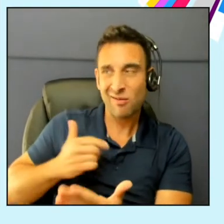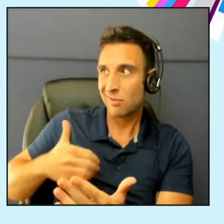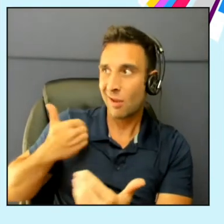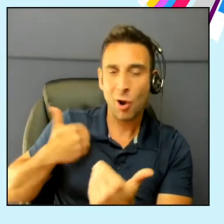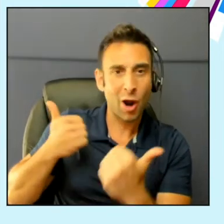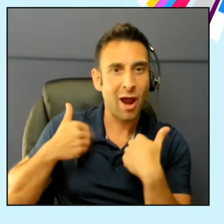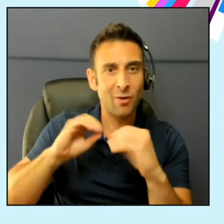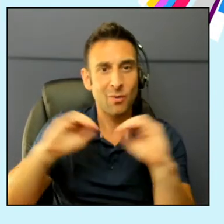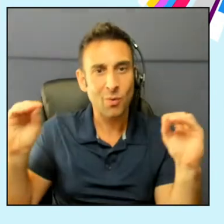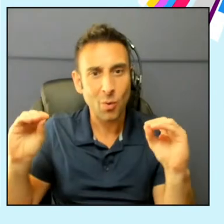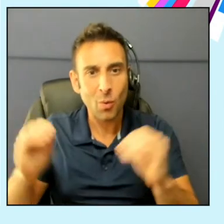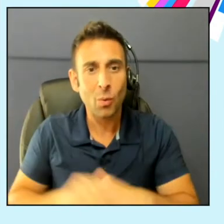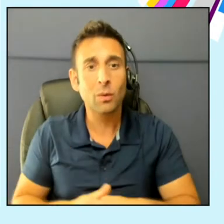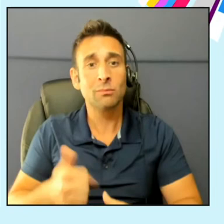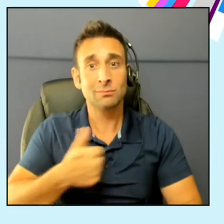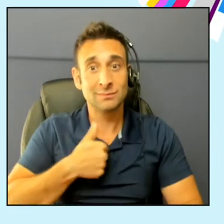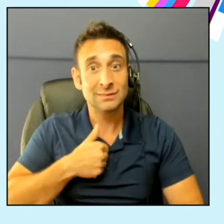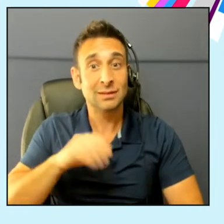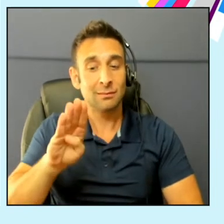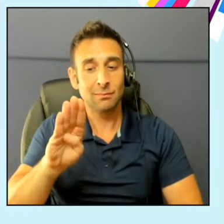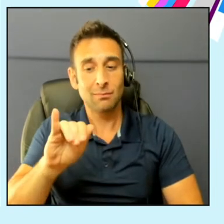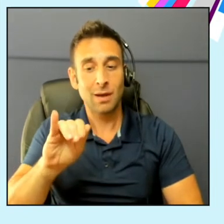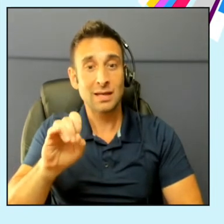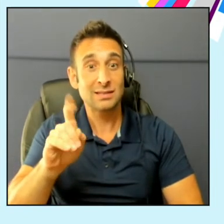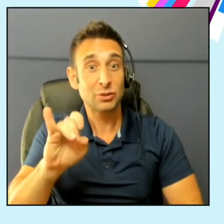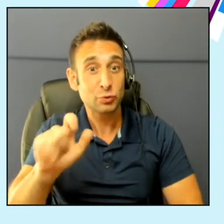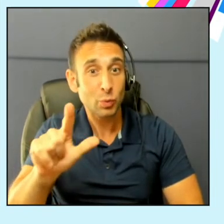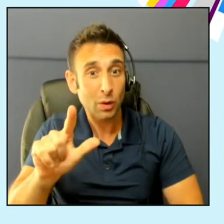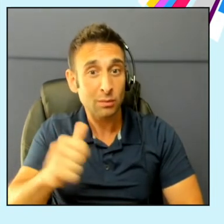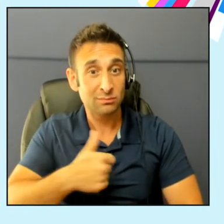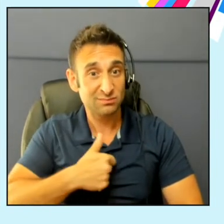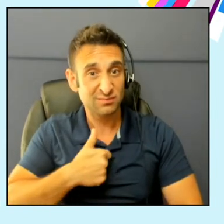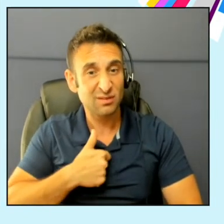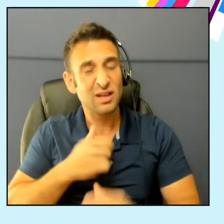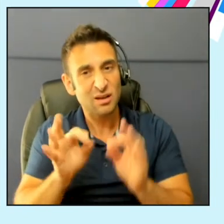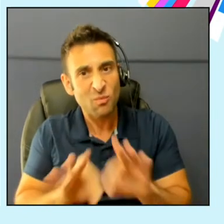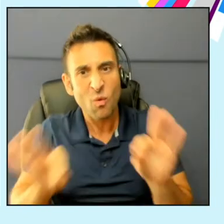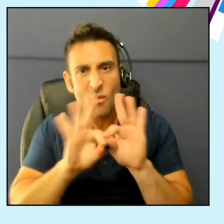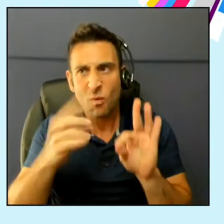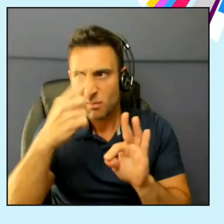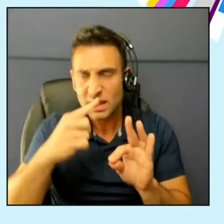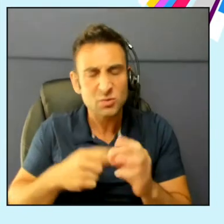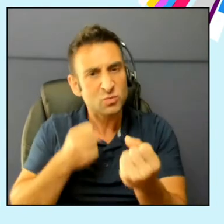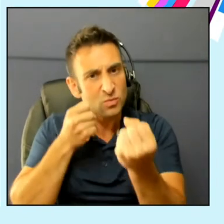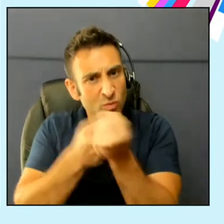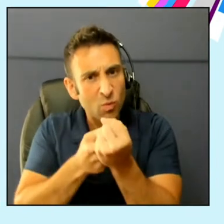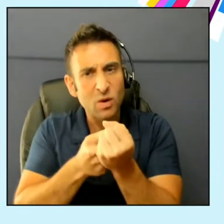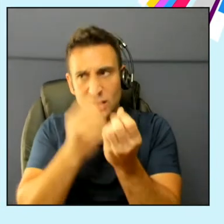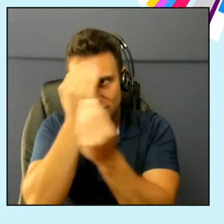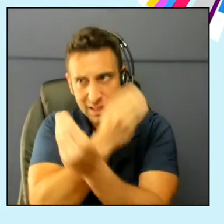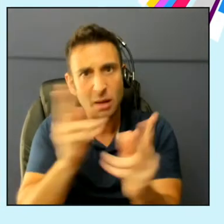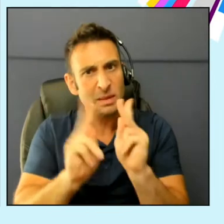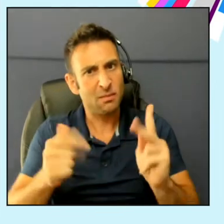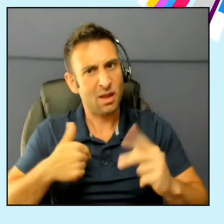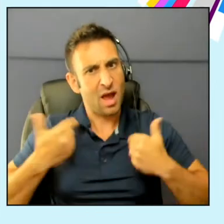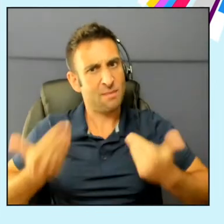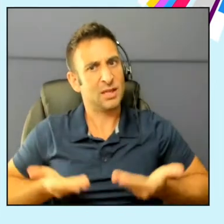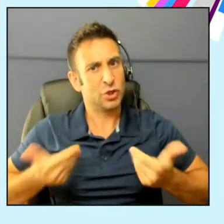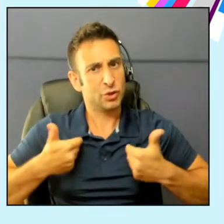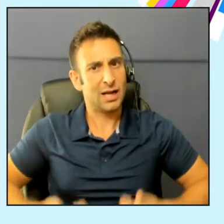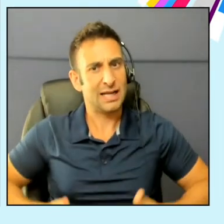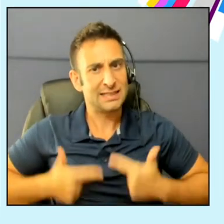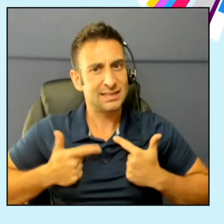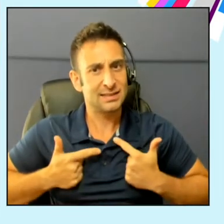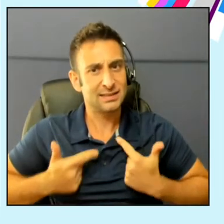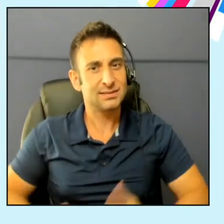of bisexuality is questioned. As a bisexual person, it's important for me to stand up and let people know that I exist. Wie bunt